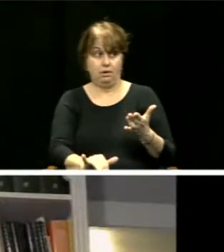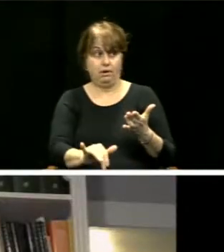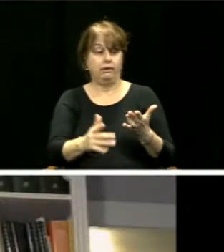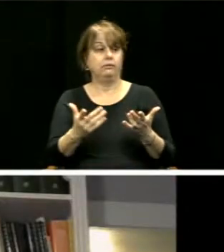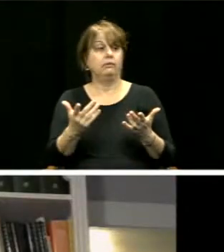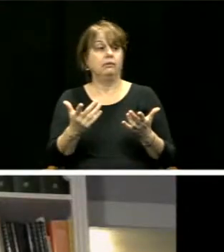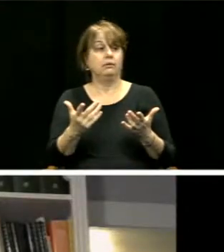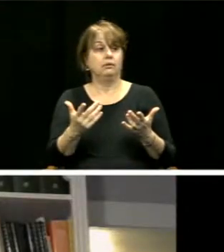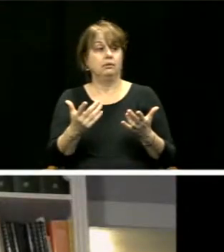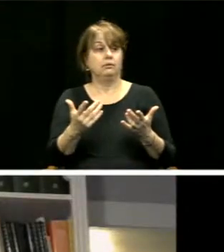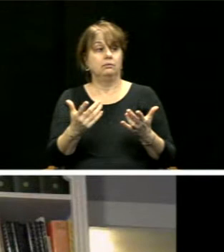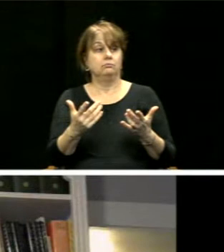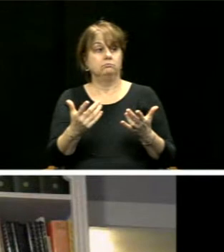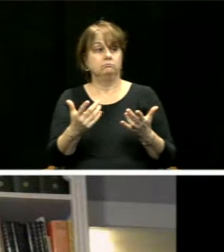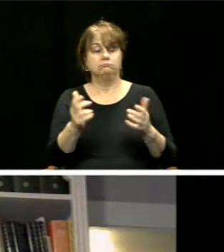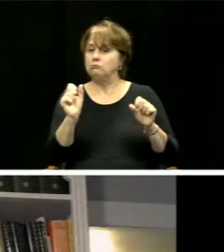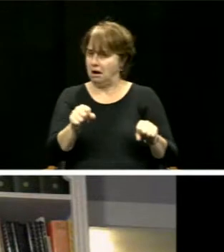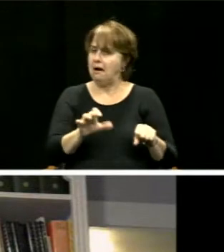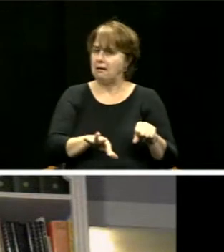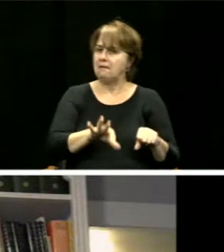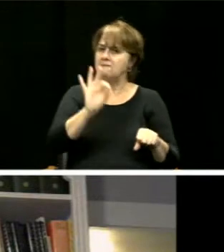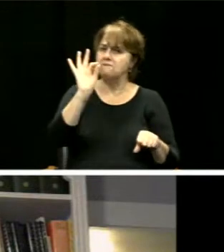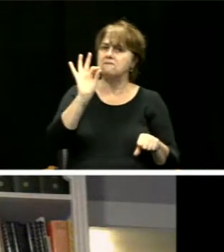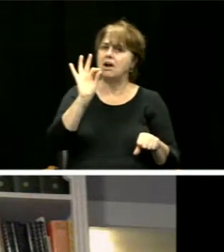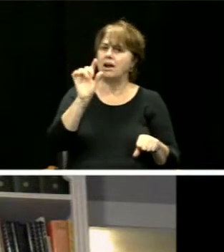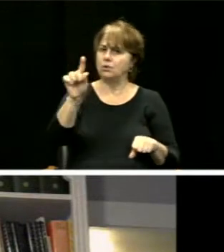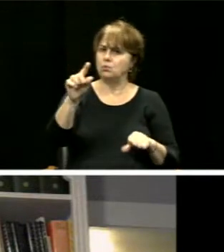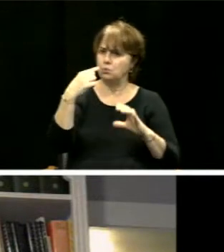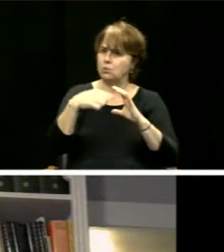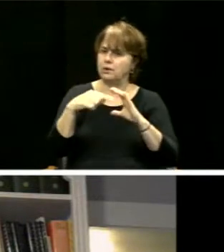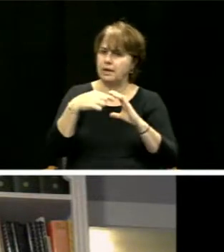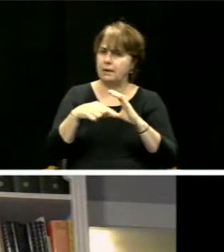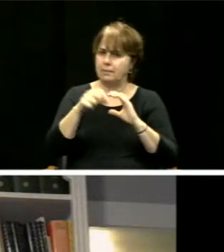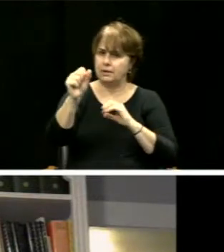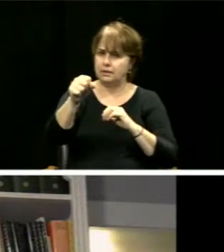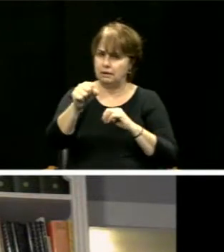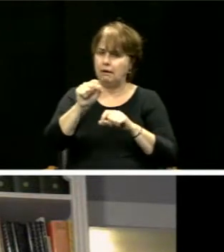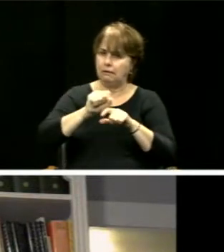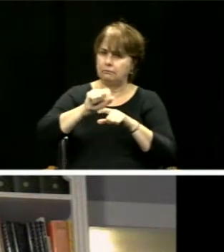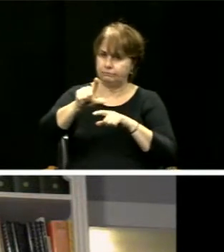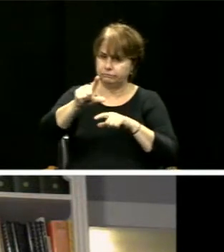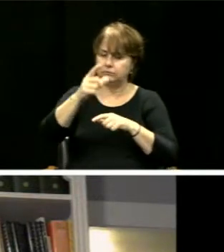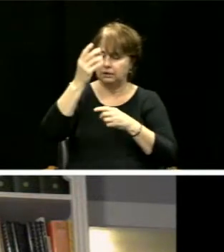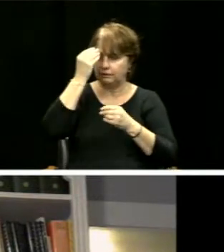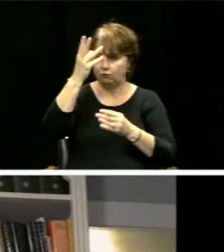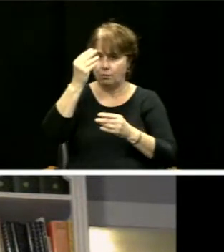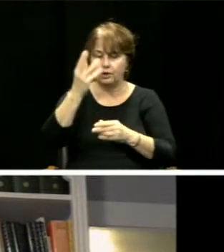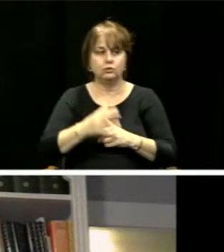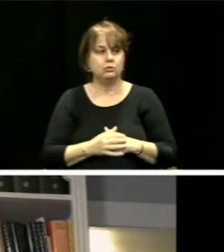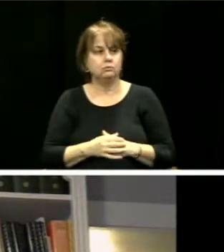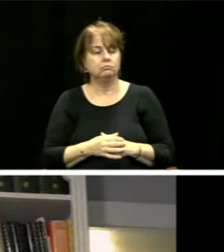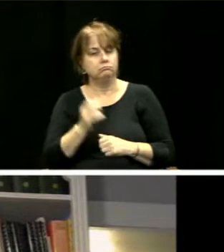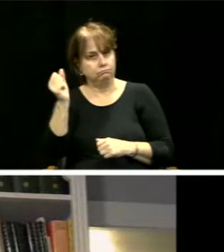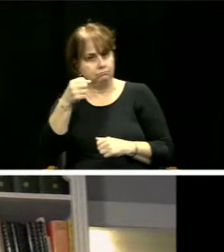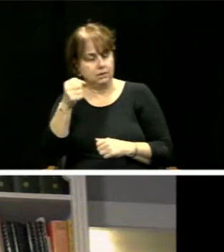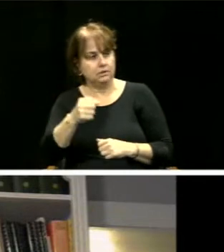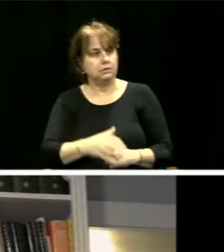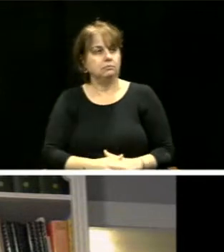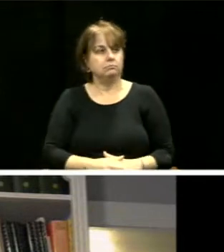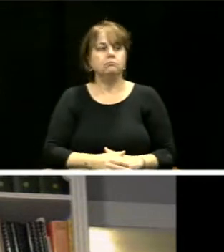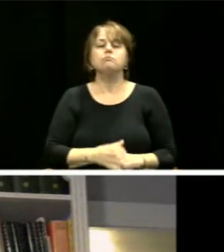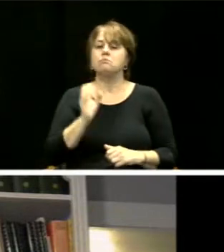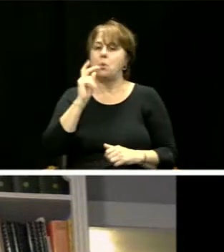that stuff. I can find you on email and stuff, right? And send you the information. Okay. Yes. And I'll do